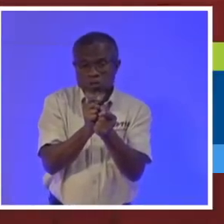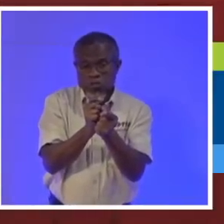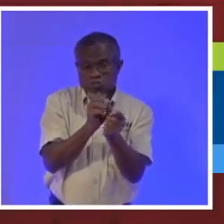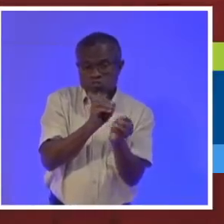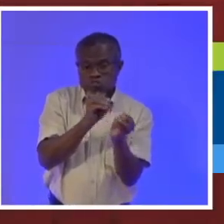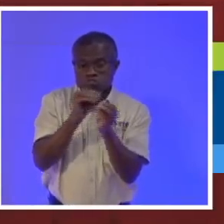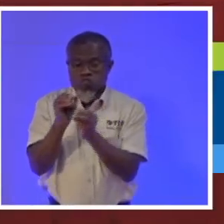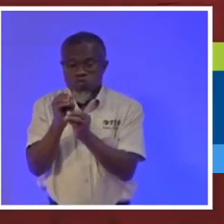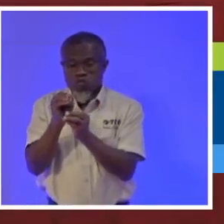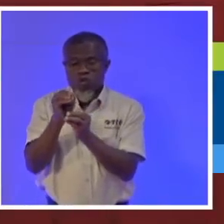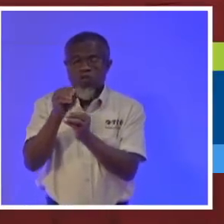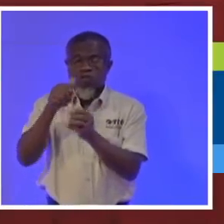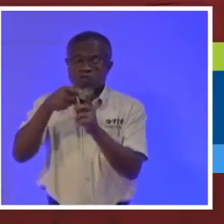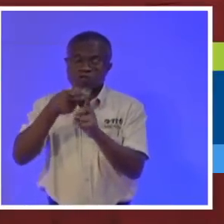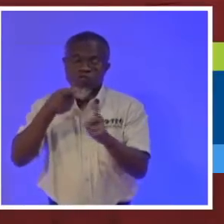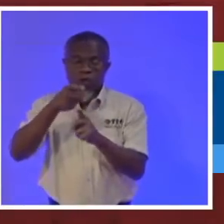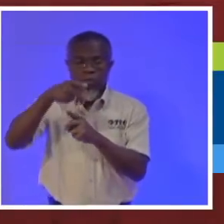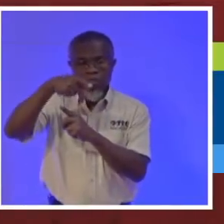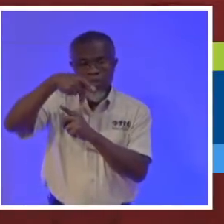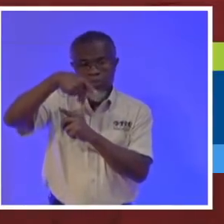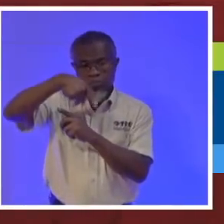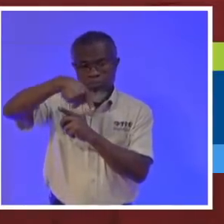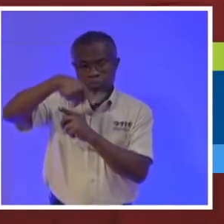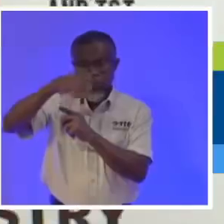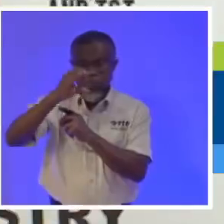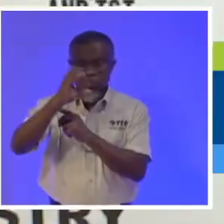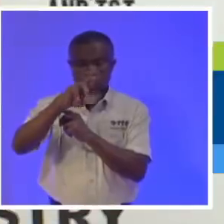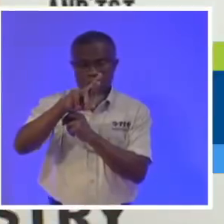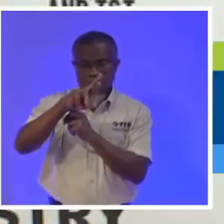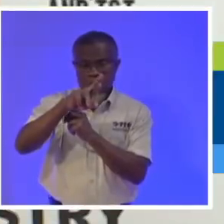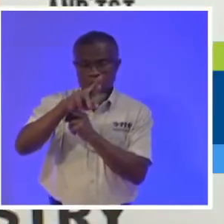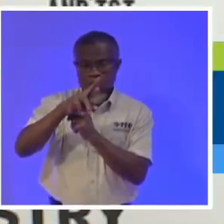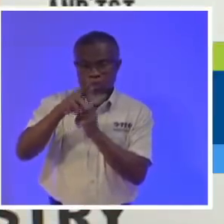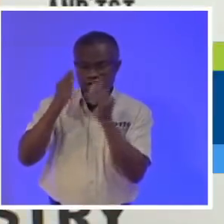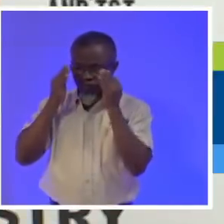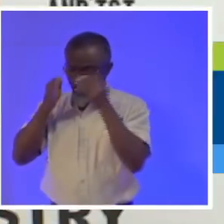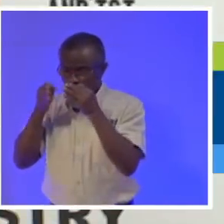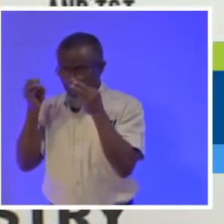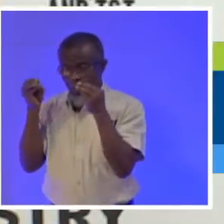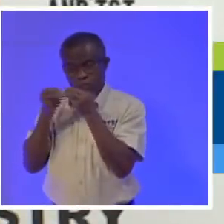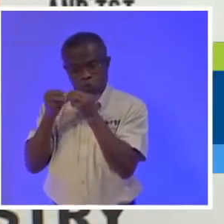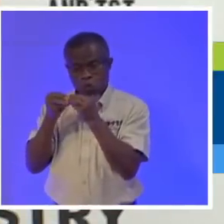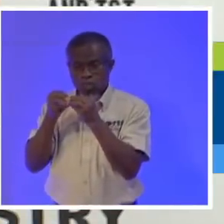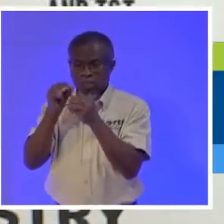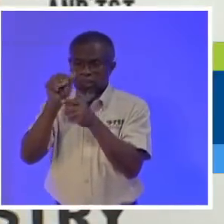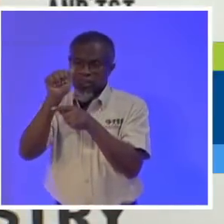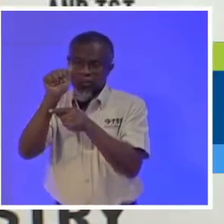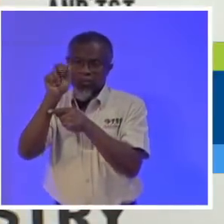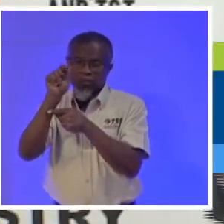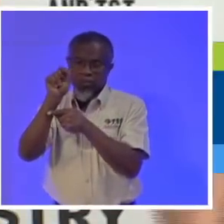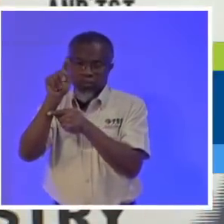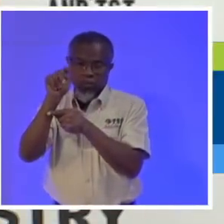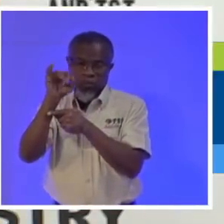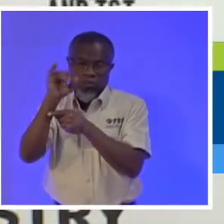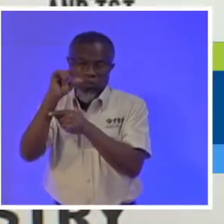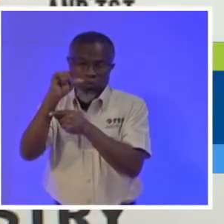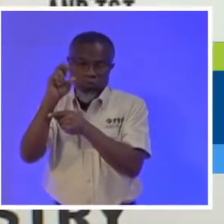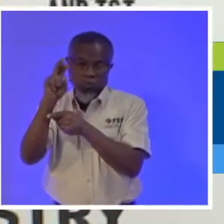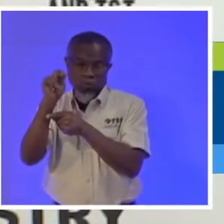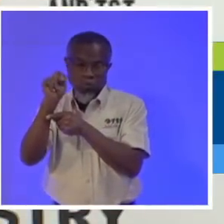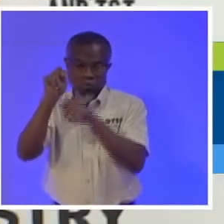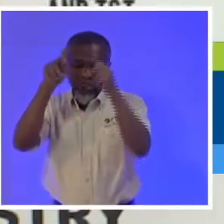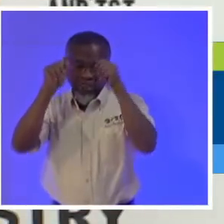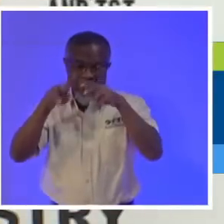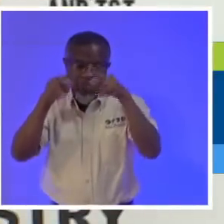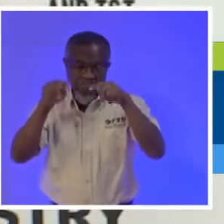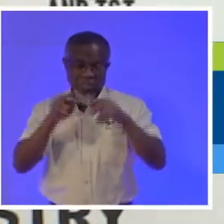confusion. So I was hoping for any kind of clarity on that. Thank you. So we have a lot to get there. So I have a different perspective. We started